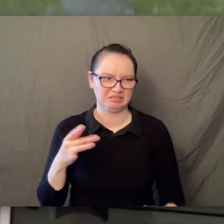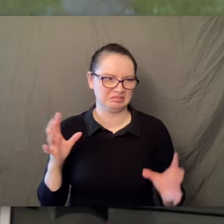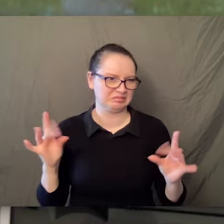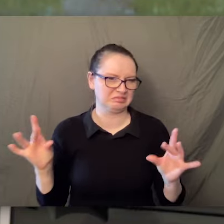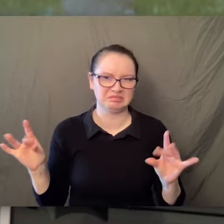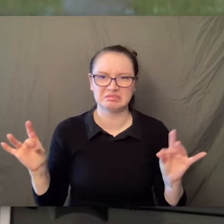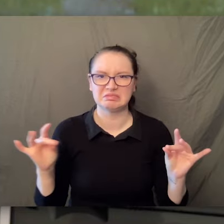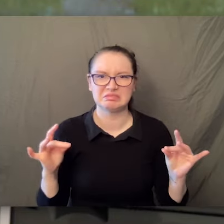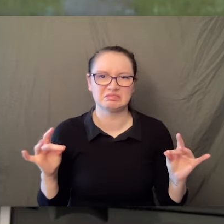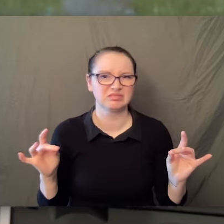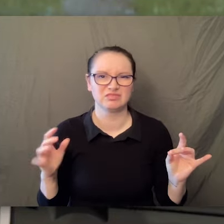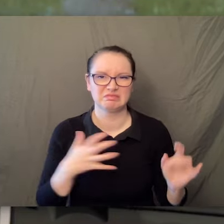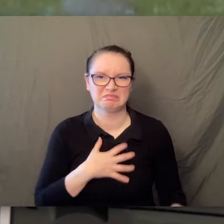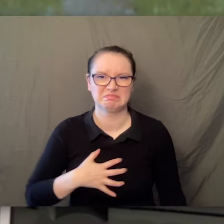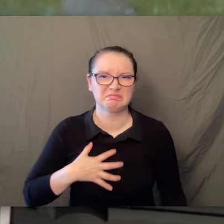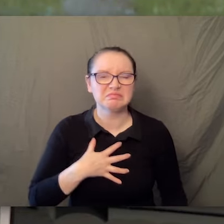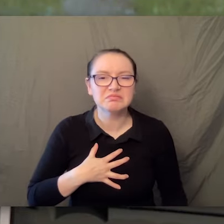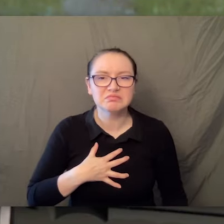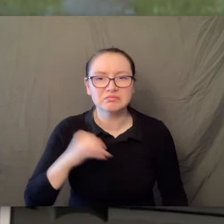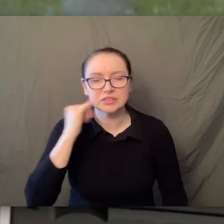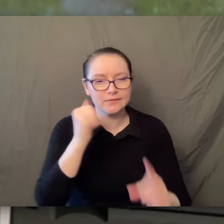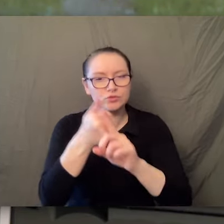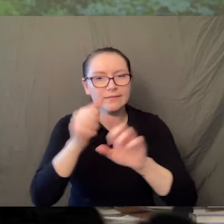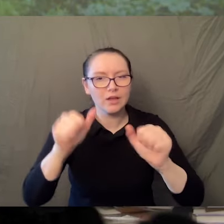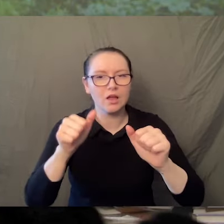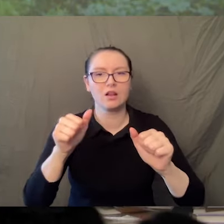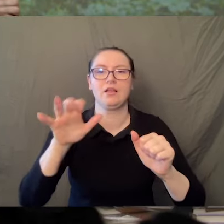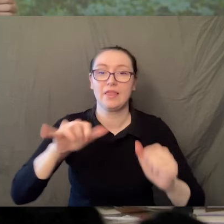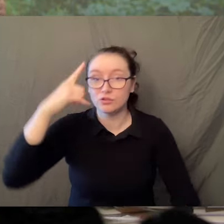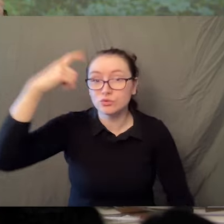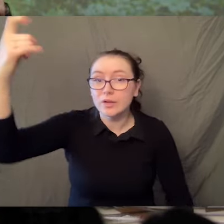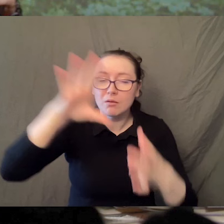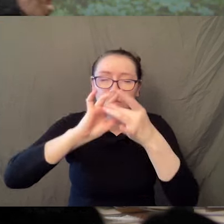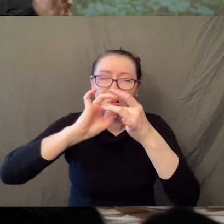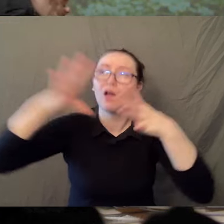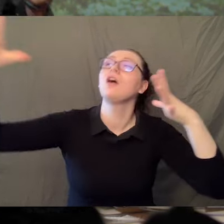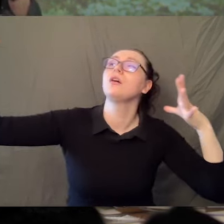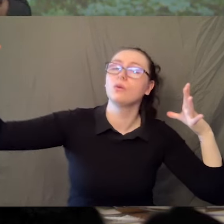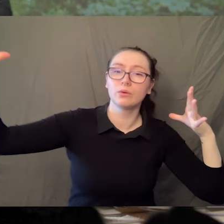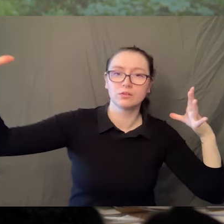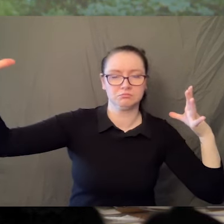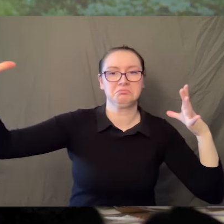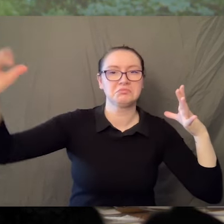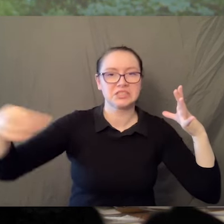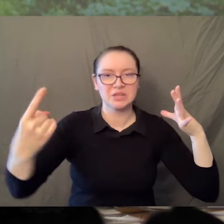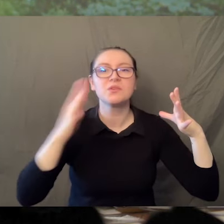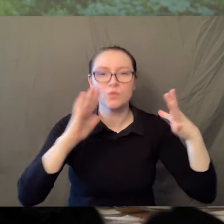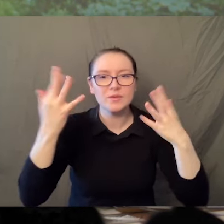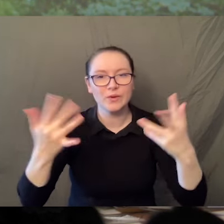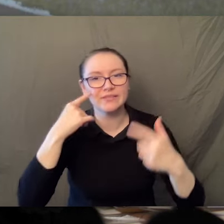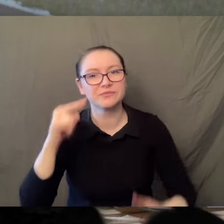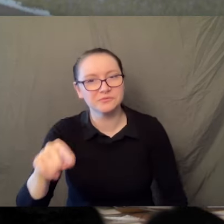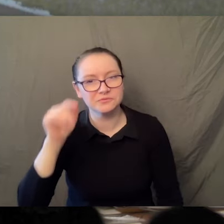you. But guess what? If you can let go, something wilder, more nuanced, more beautiful than you can imagine is awaiting you.